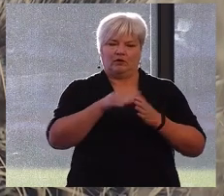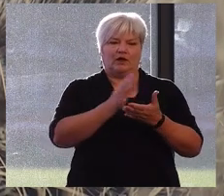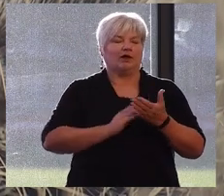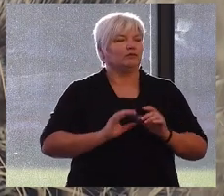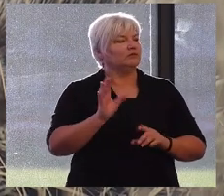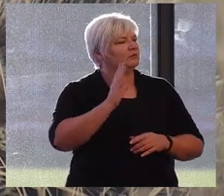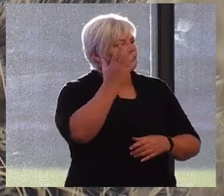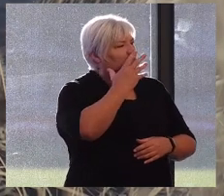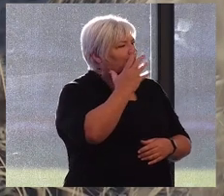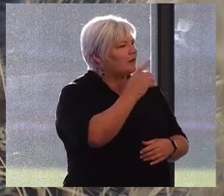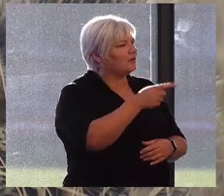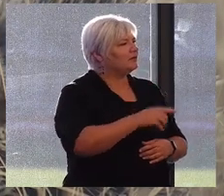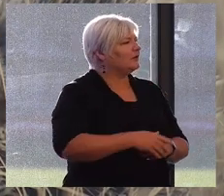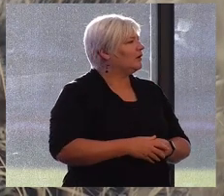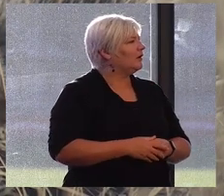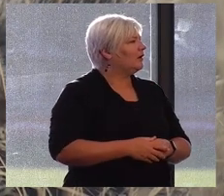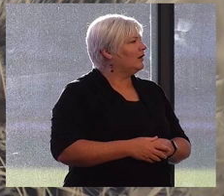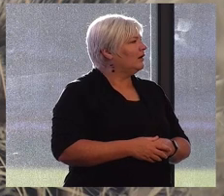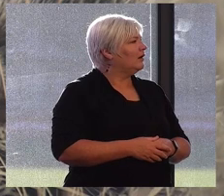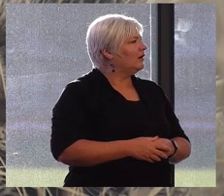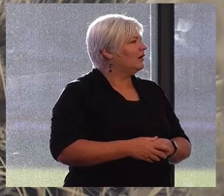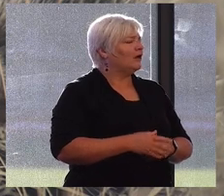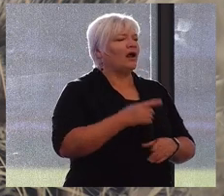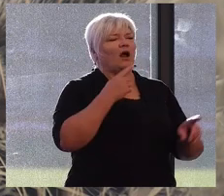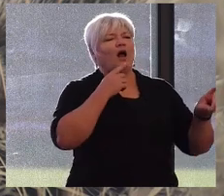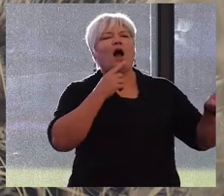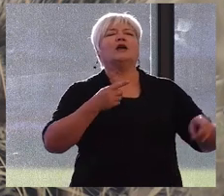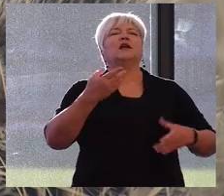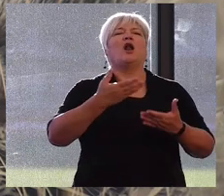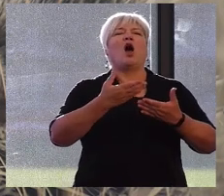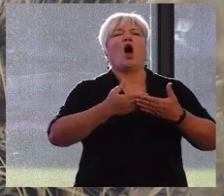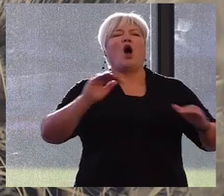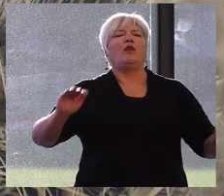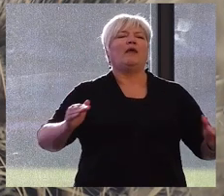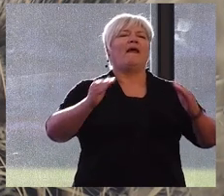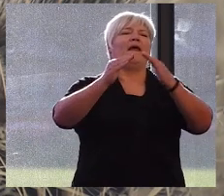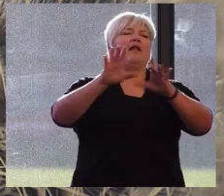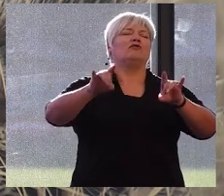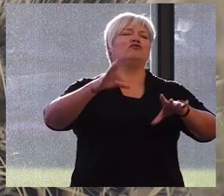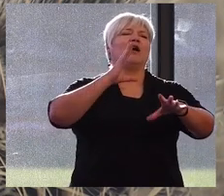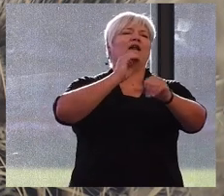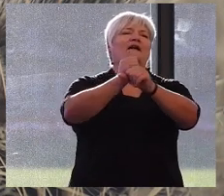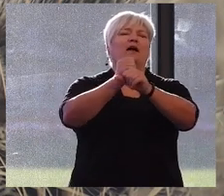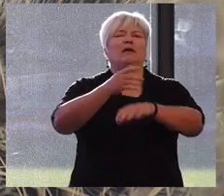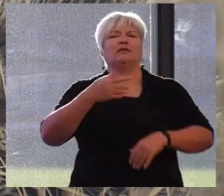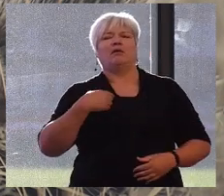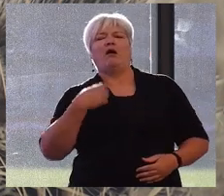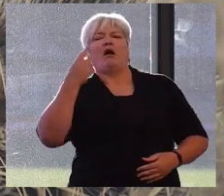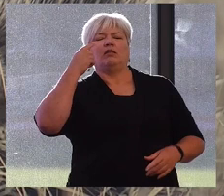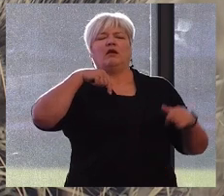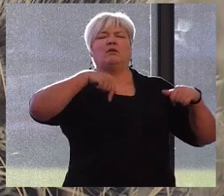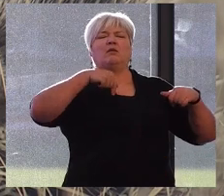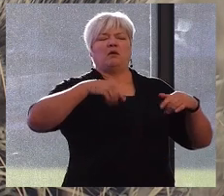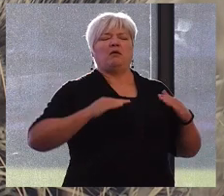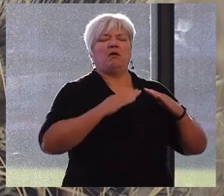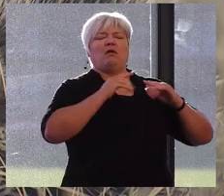Oh, sorry. Rachel did say up on the hill. We're on a bit of a hill at the end of Bourke Street, so I wasn't sure. I think our hill's far more